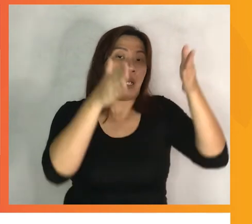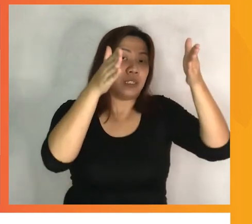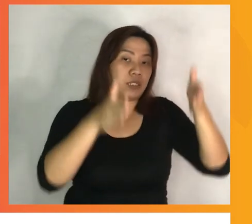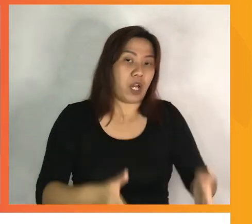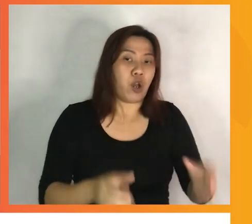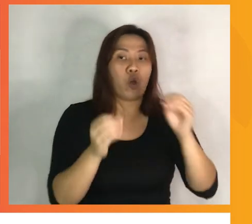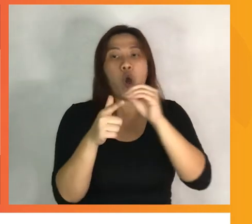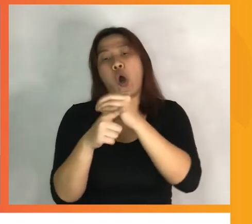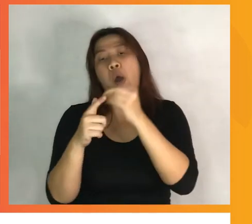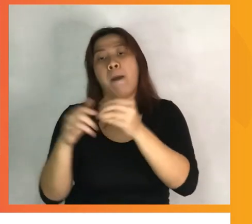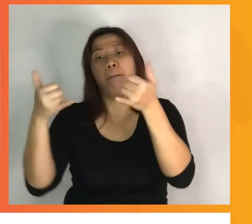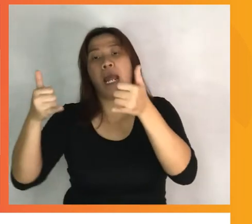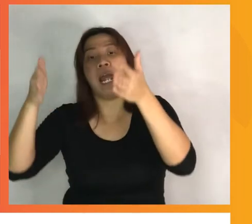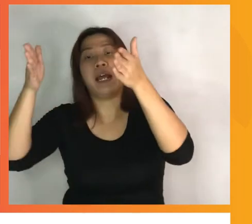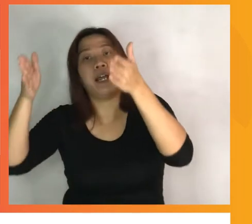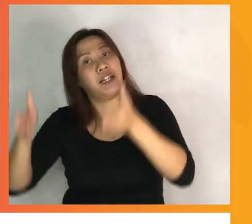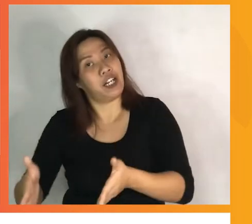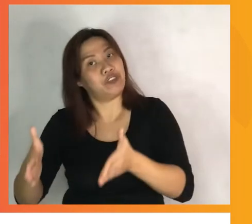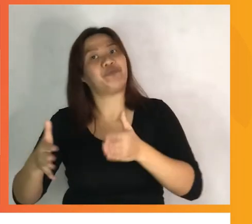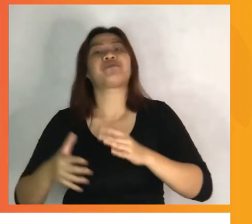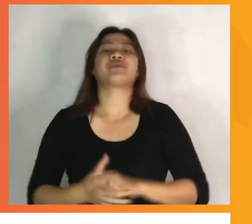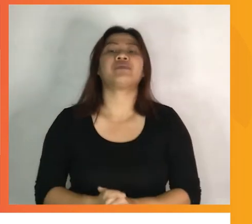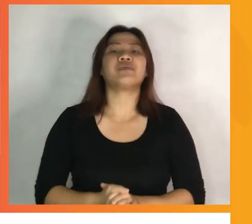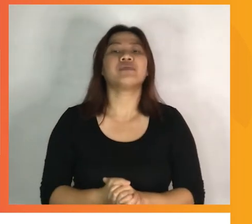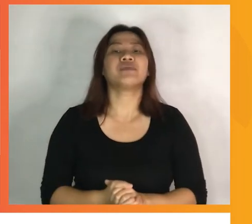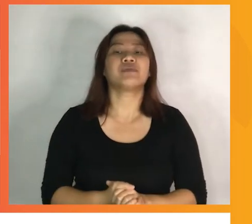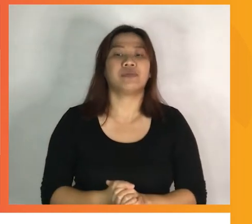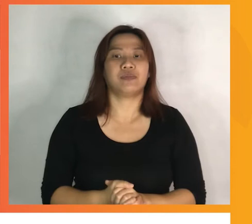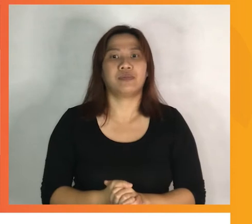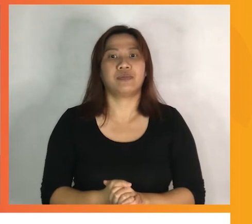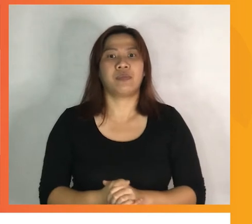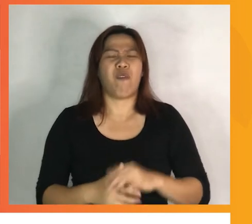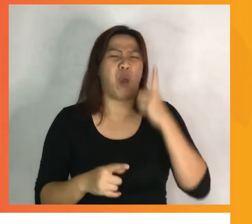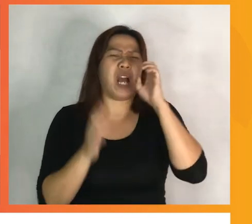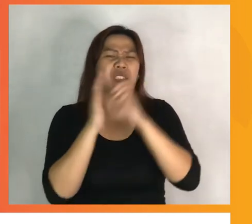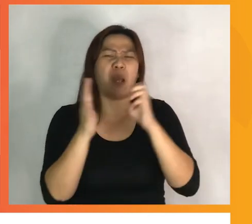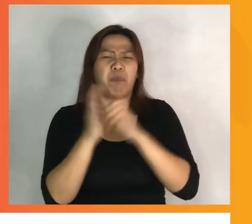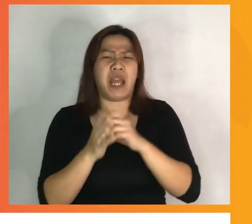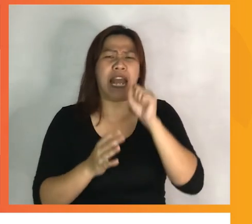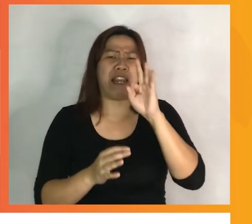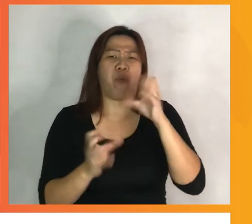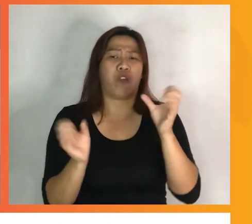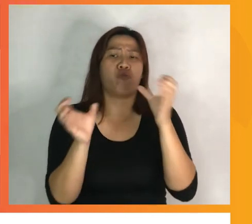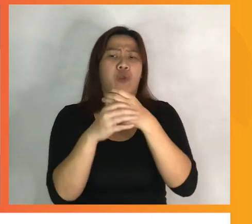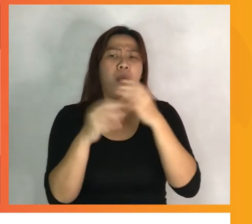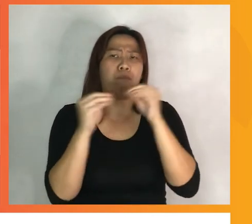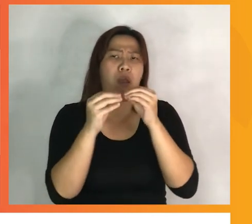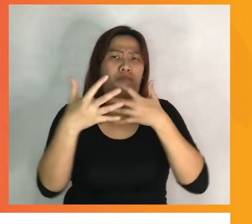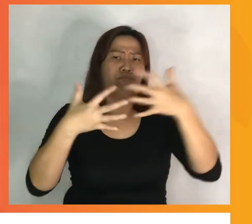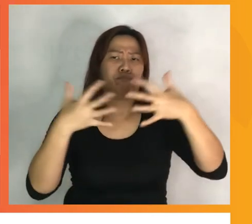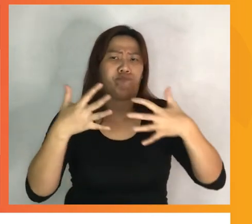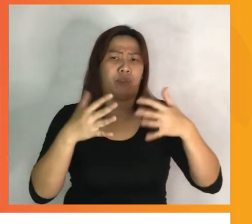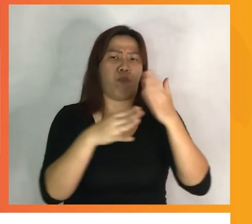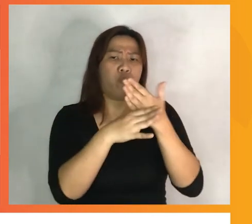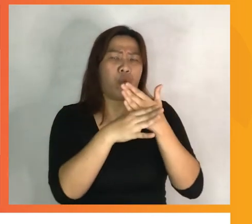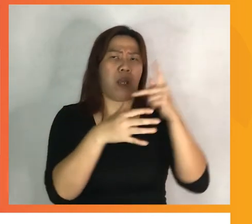gaps between players, between participants. So one example might be if we want